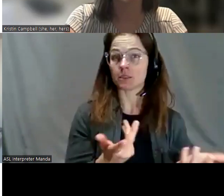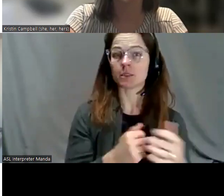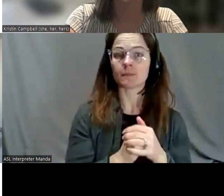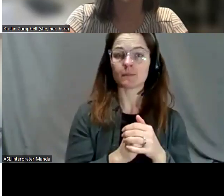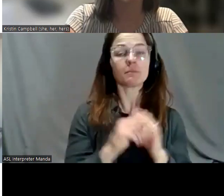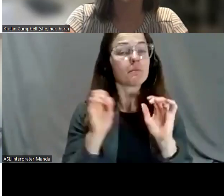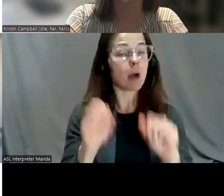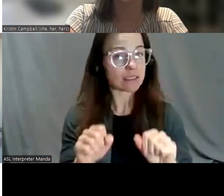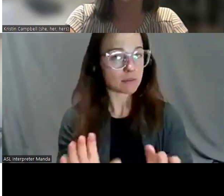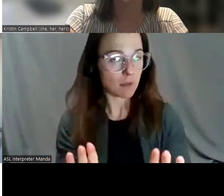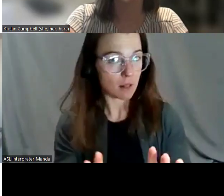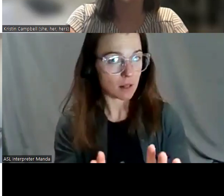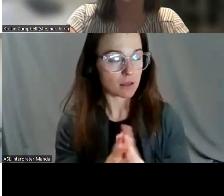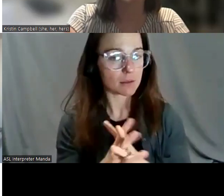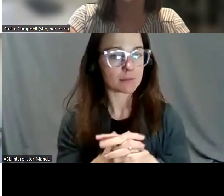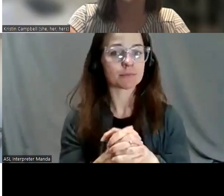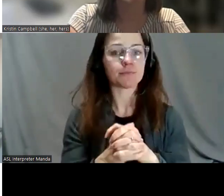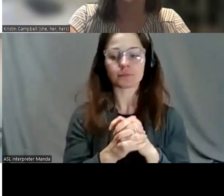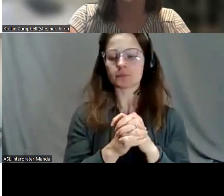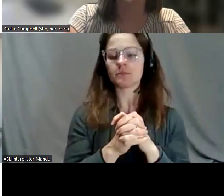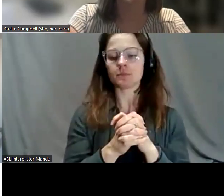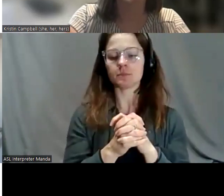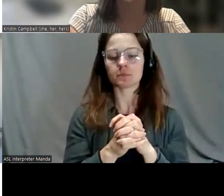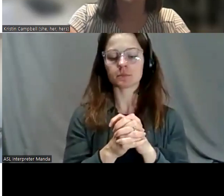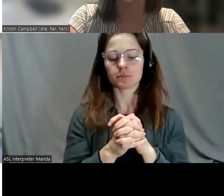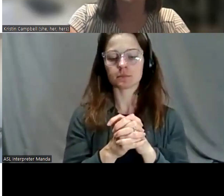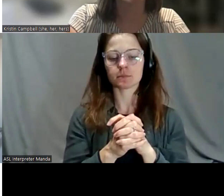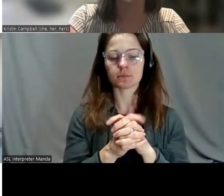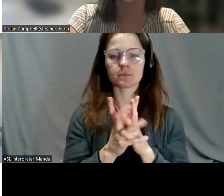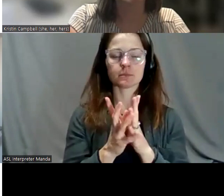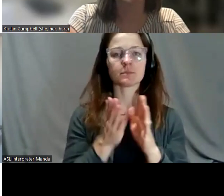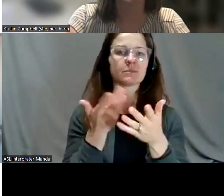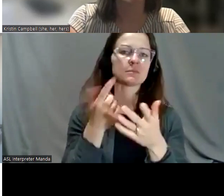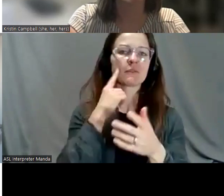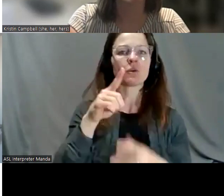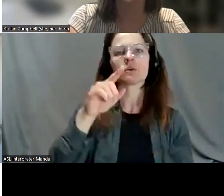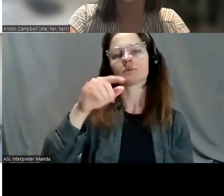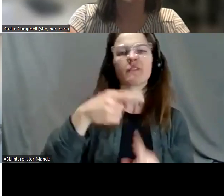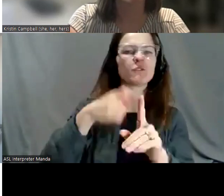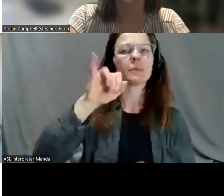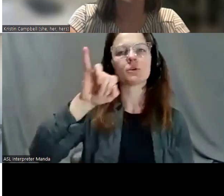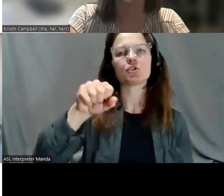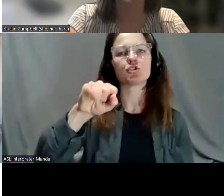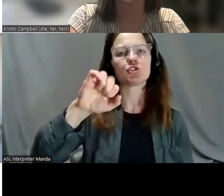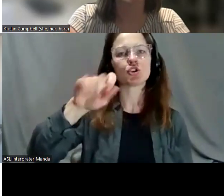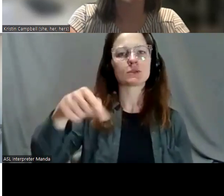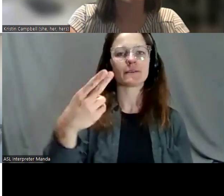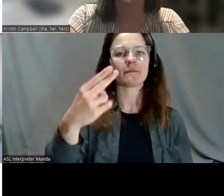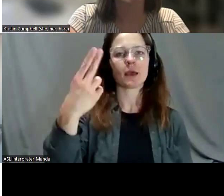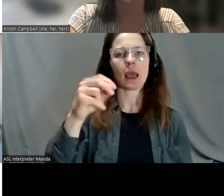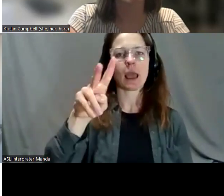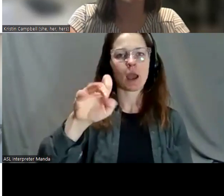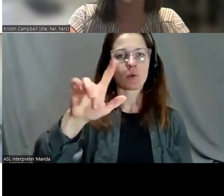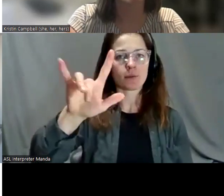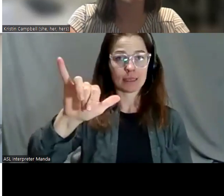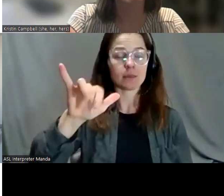It could be, and this is according to Joseph Howley, that it could be actually that